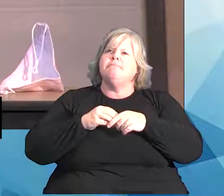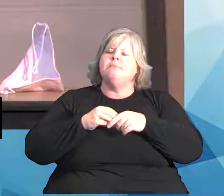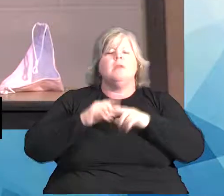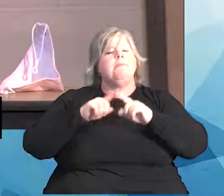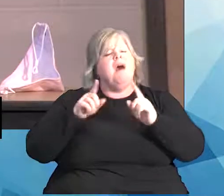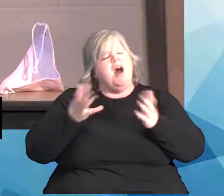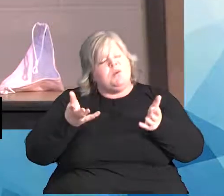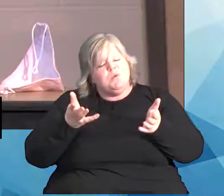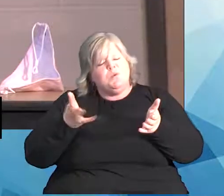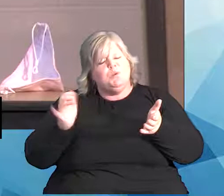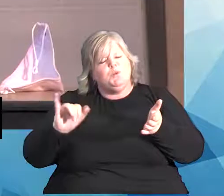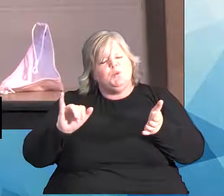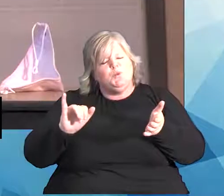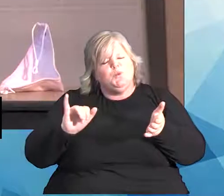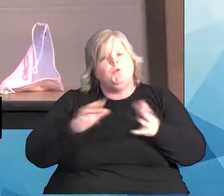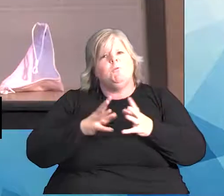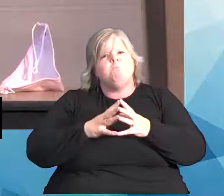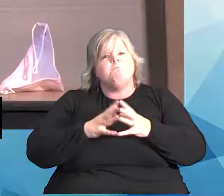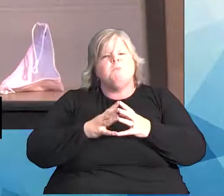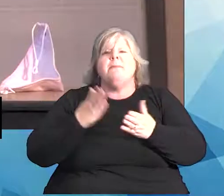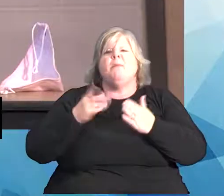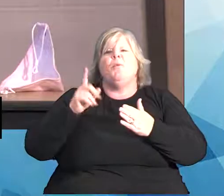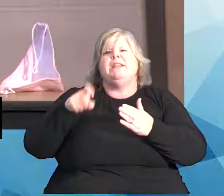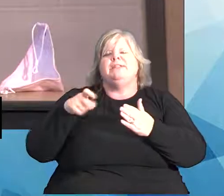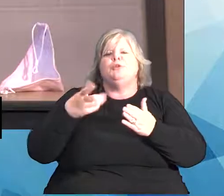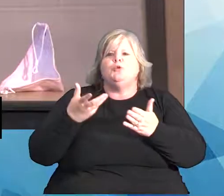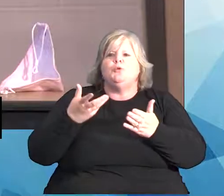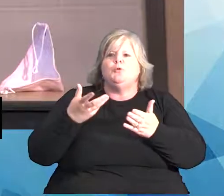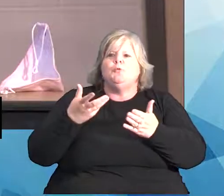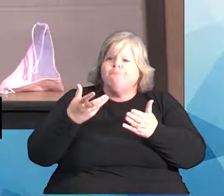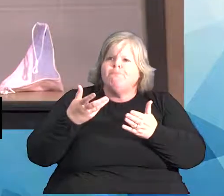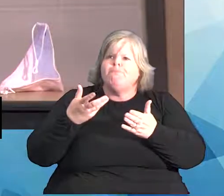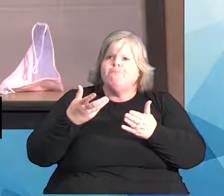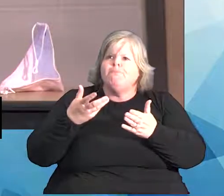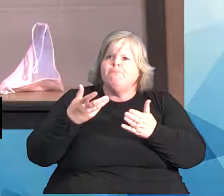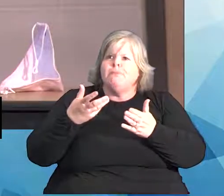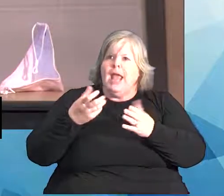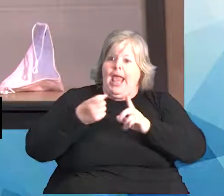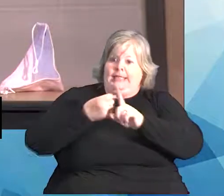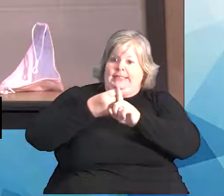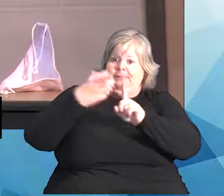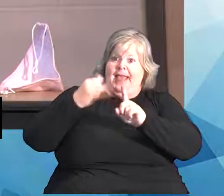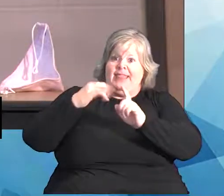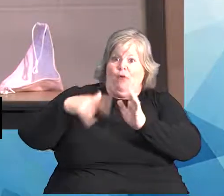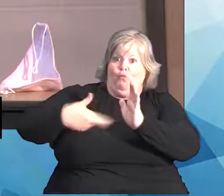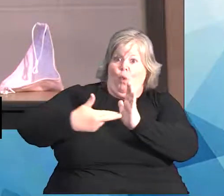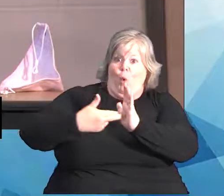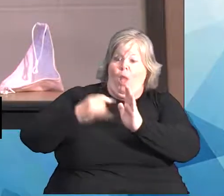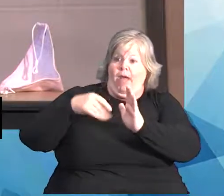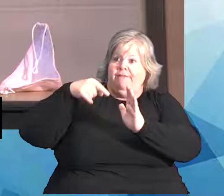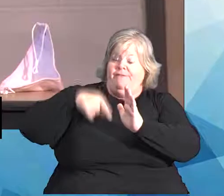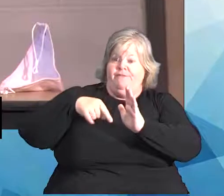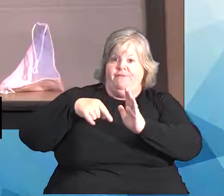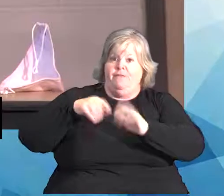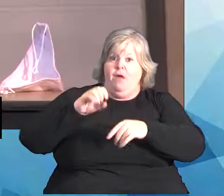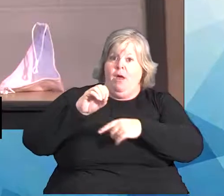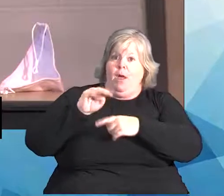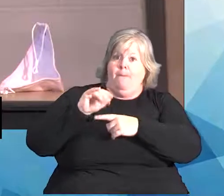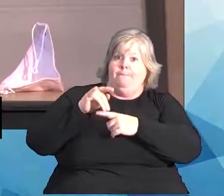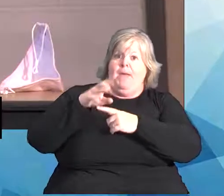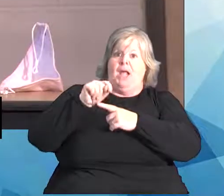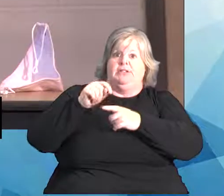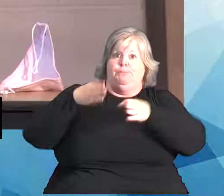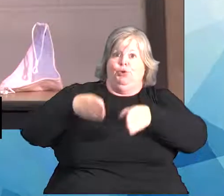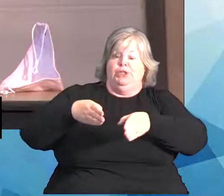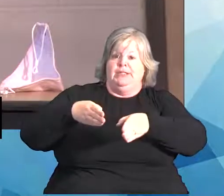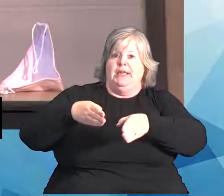of maybe expanding the role of the ombudsman, in the sense that says, you know,